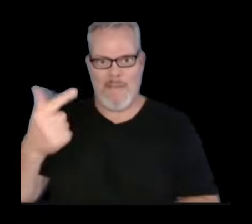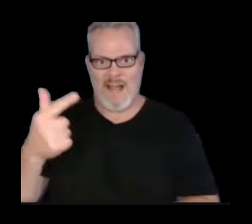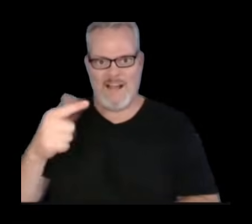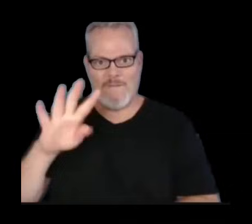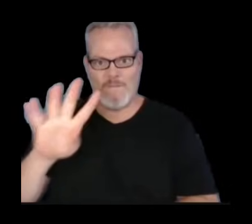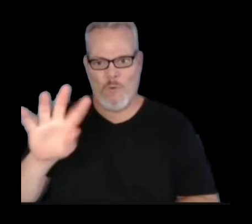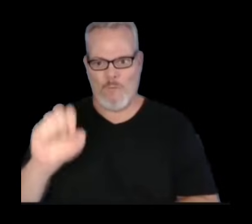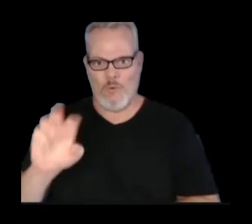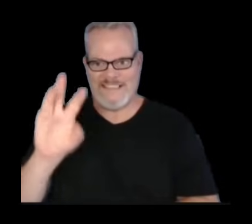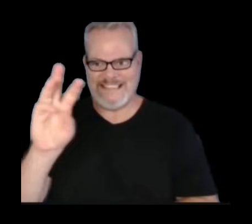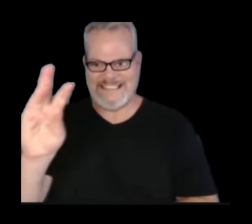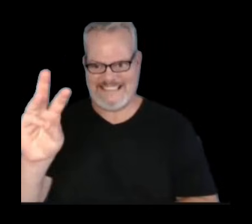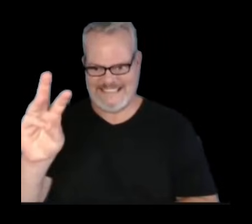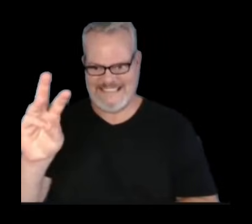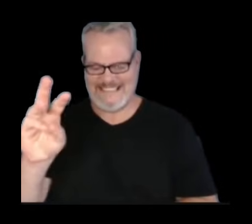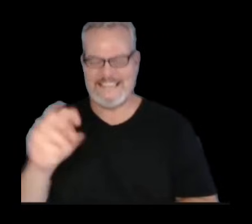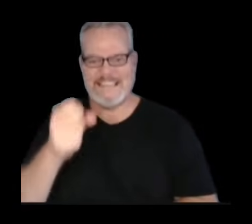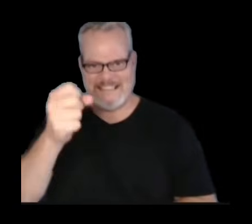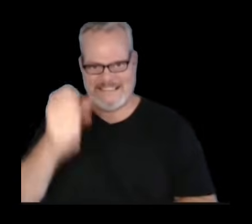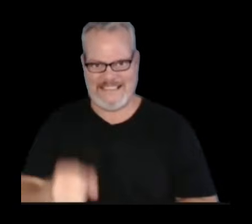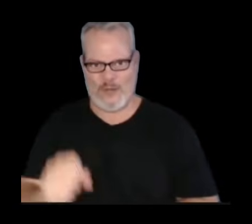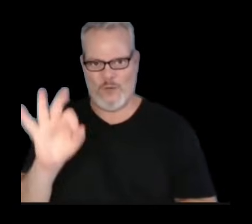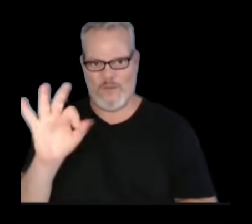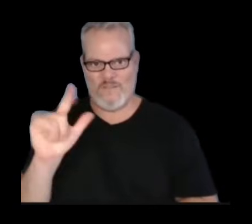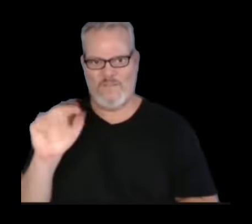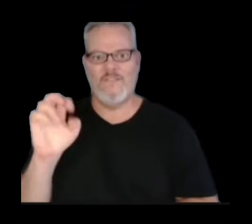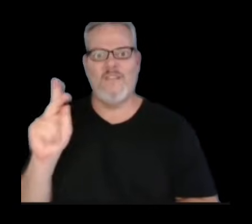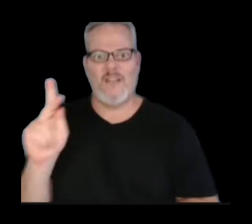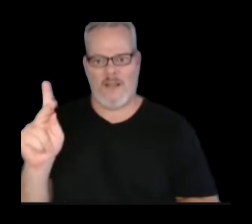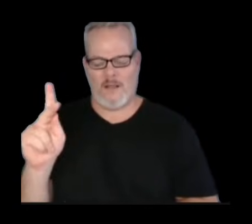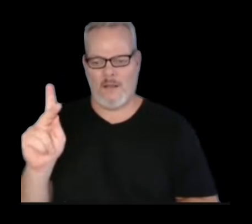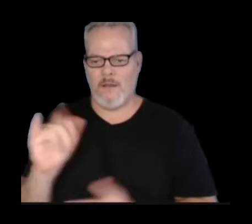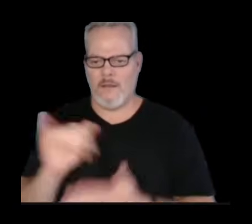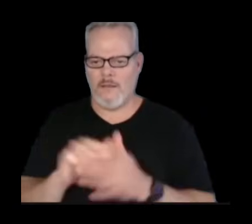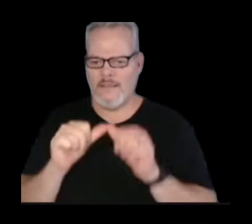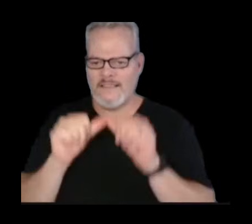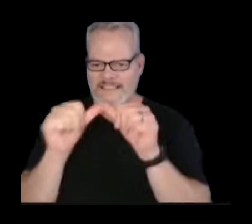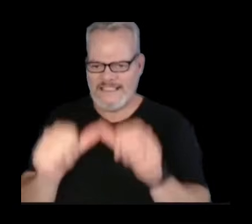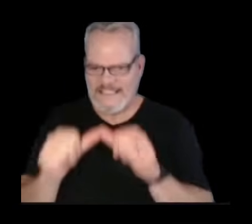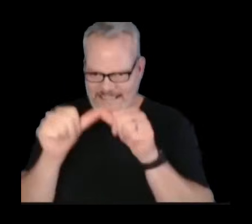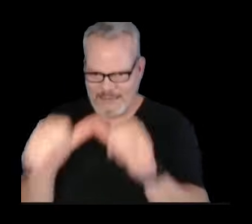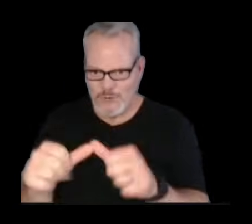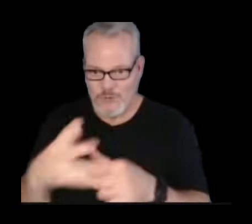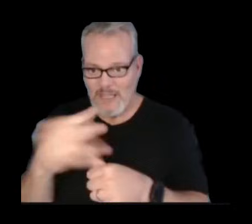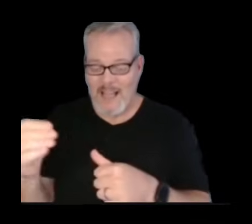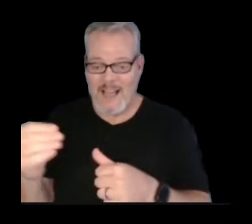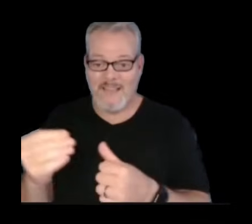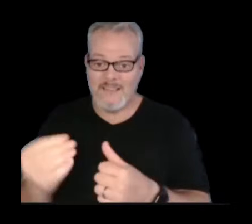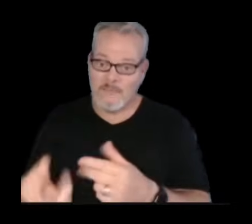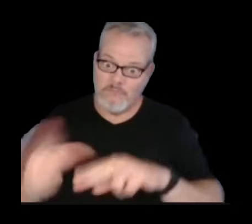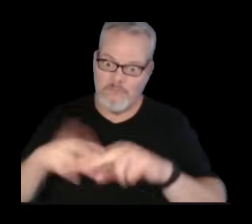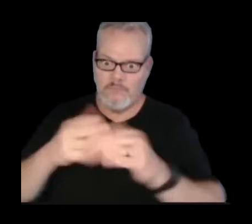pattern of south flank events continuing, as well as a resumption of summit events